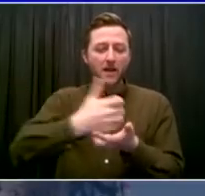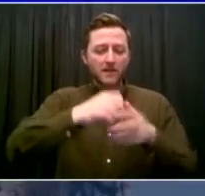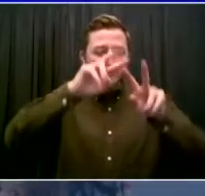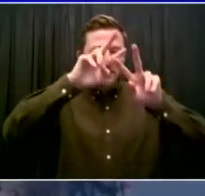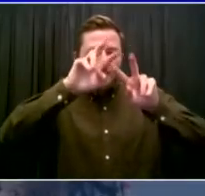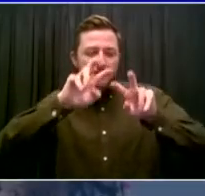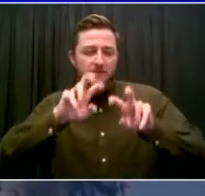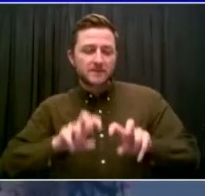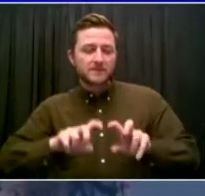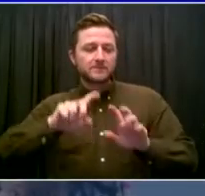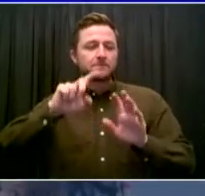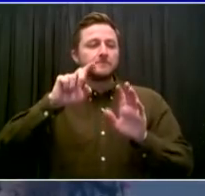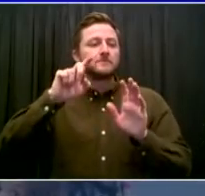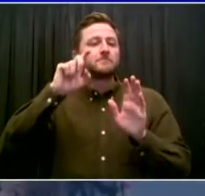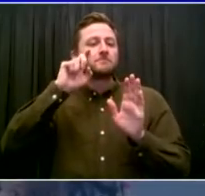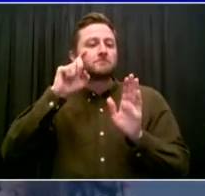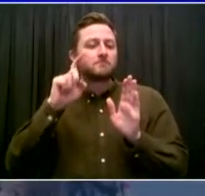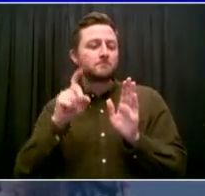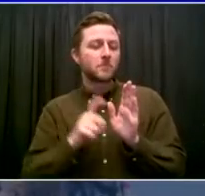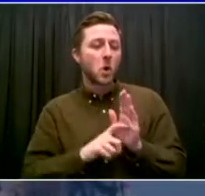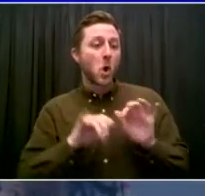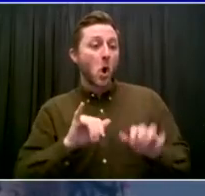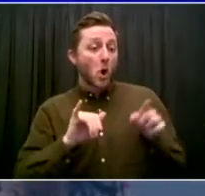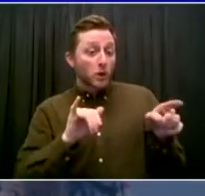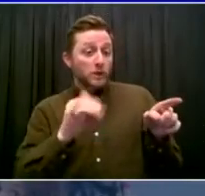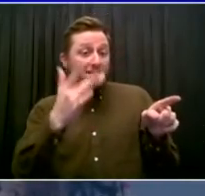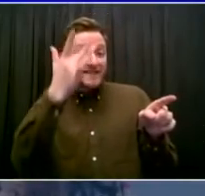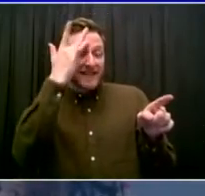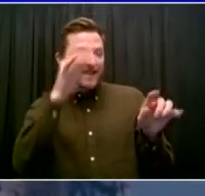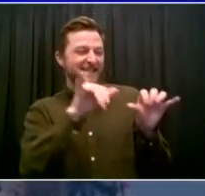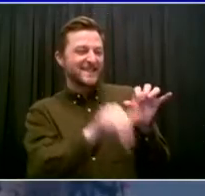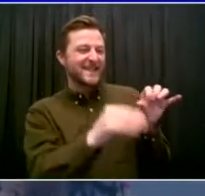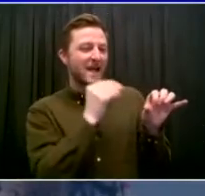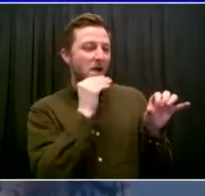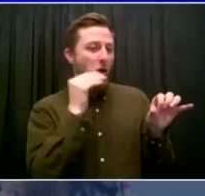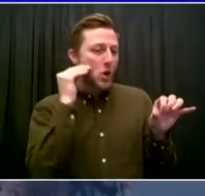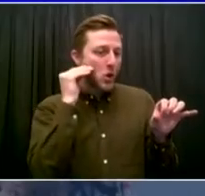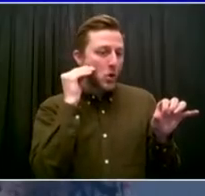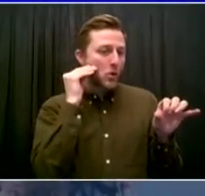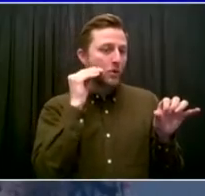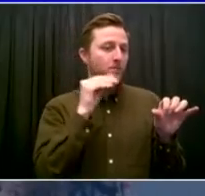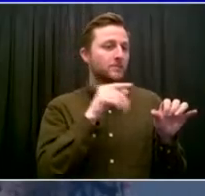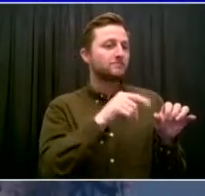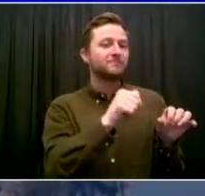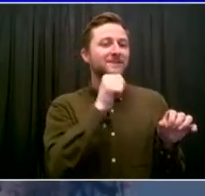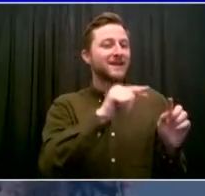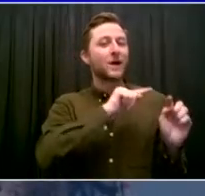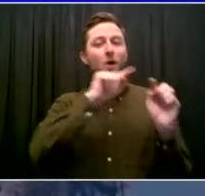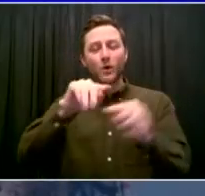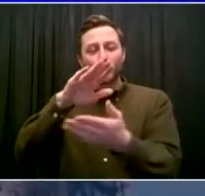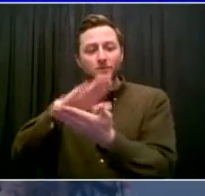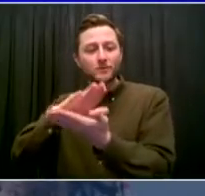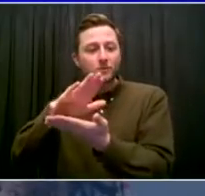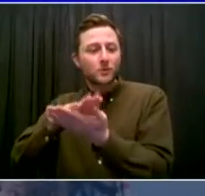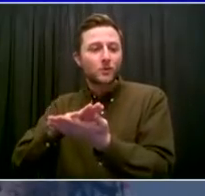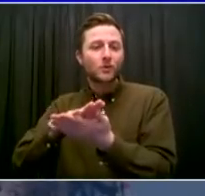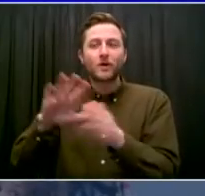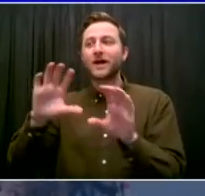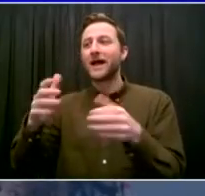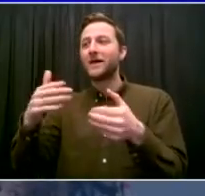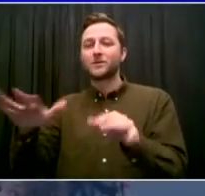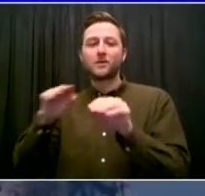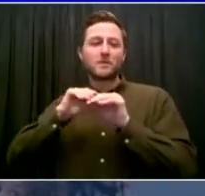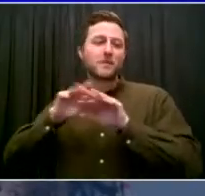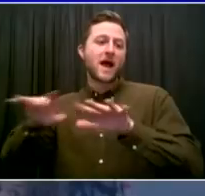COVID, it did not rapidly spread throughout the classroom. So we were able to use the science, the facts, and not